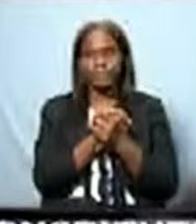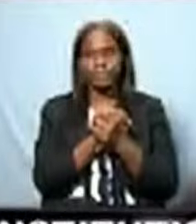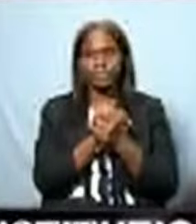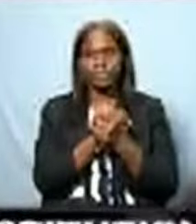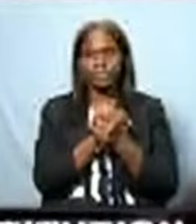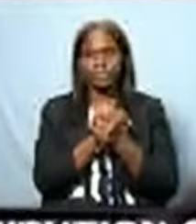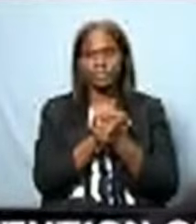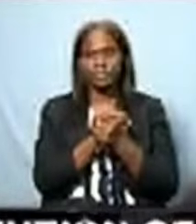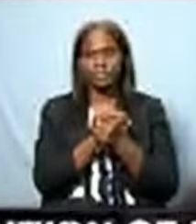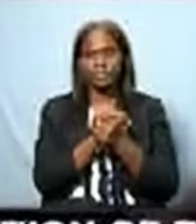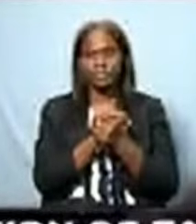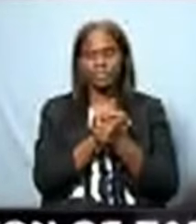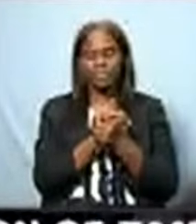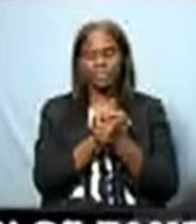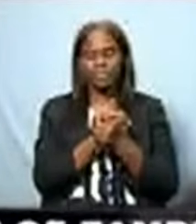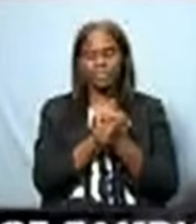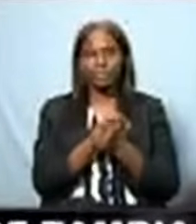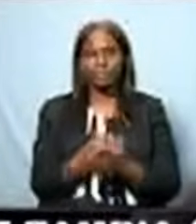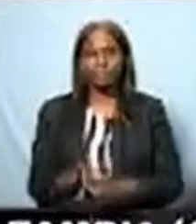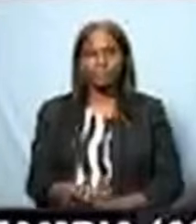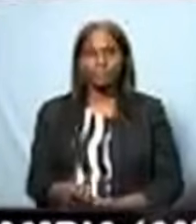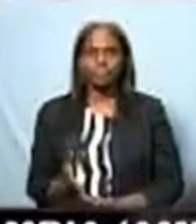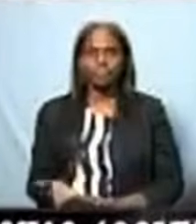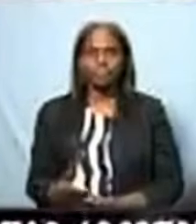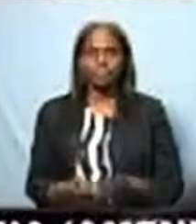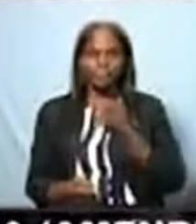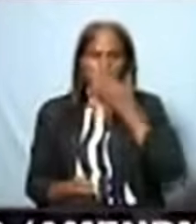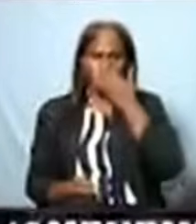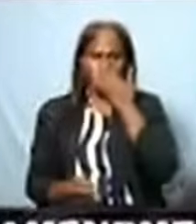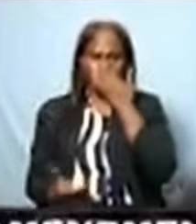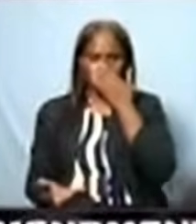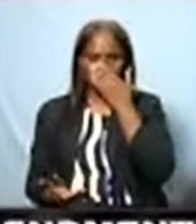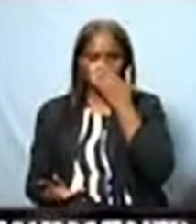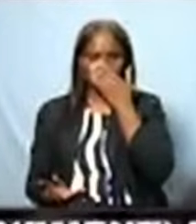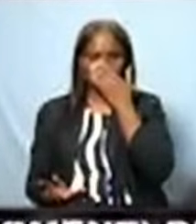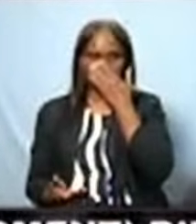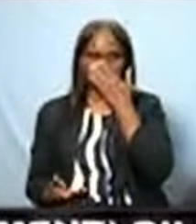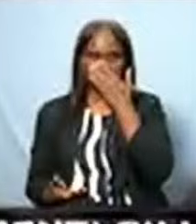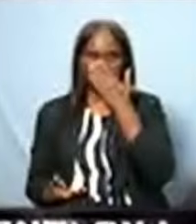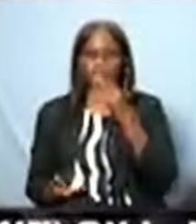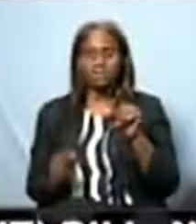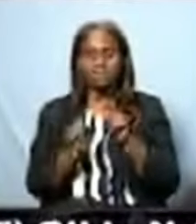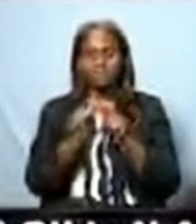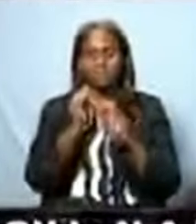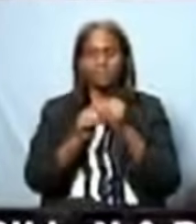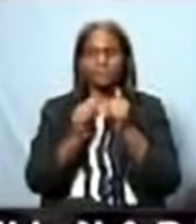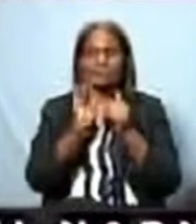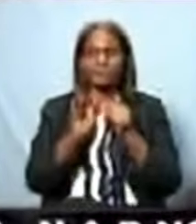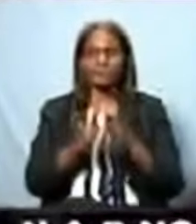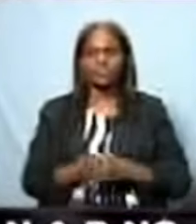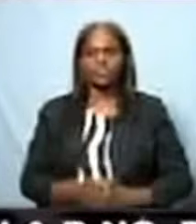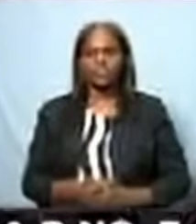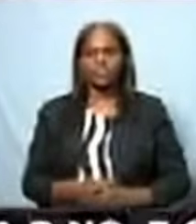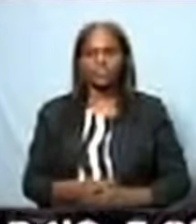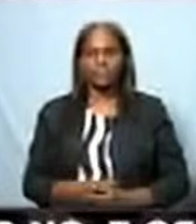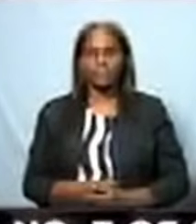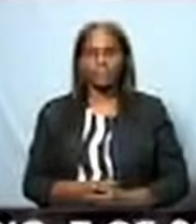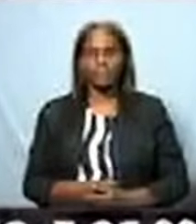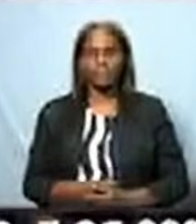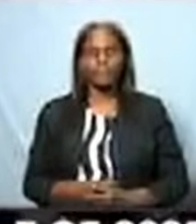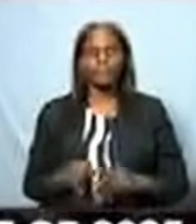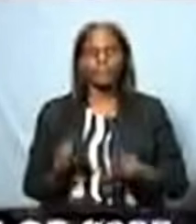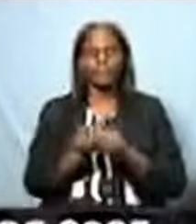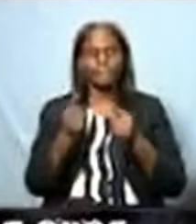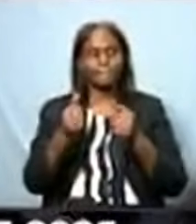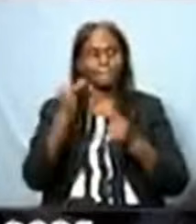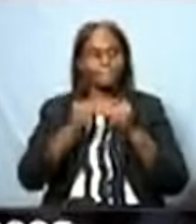government listens and they amend and leave them the way they are. What would be your take? Then